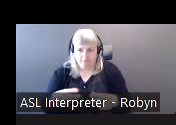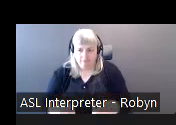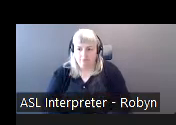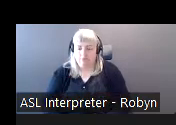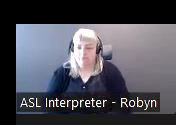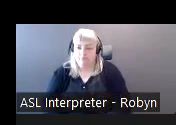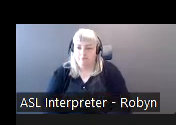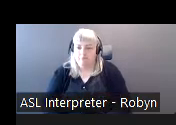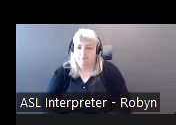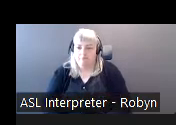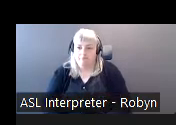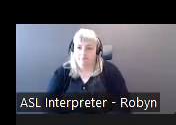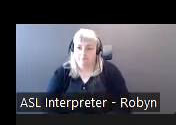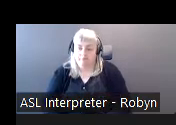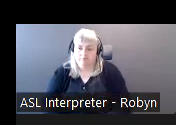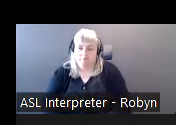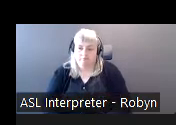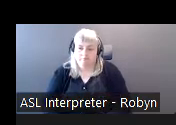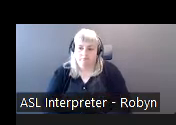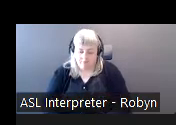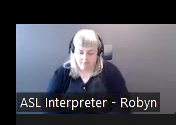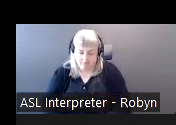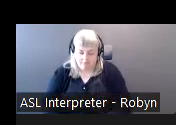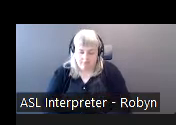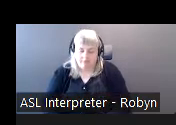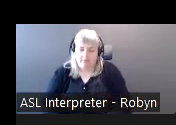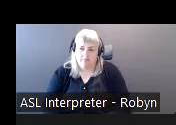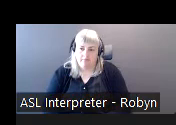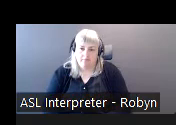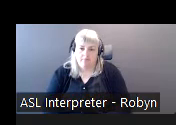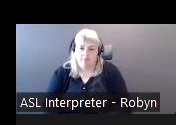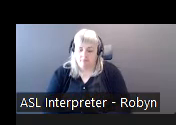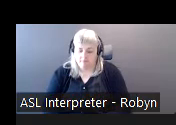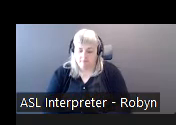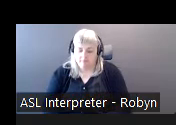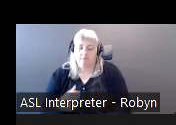My suggestion is to think of one or two intentions